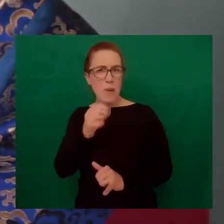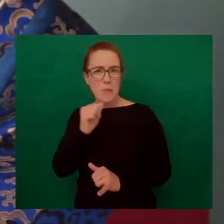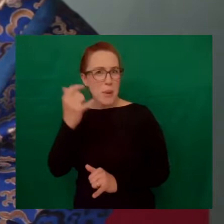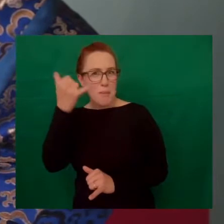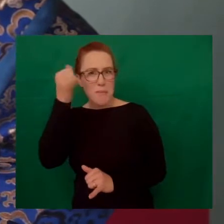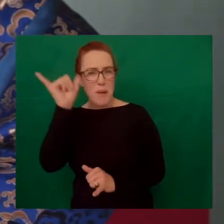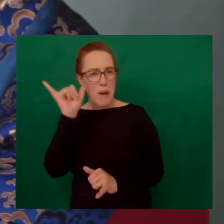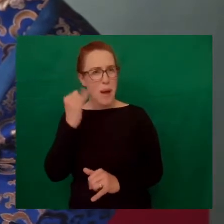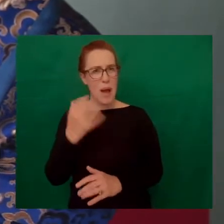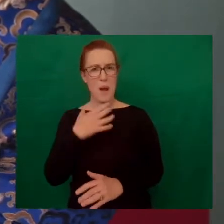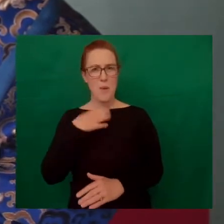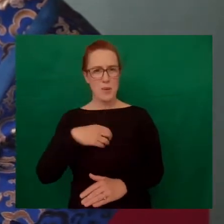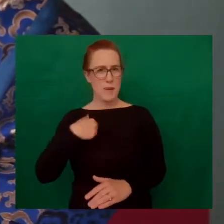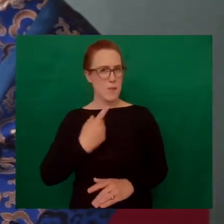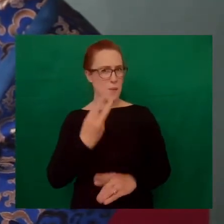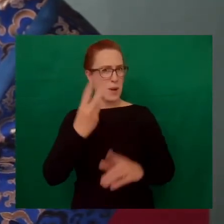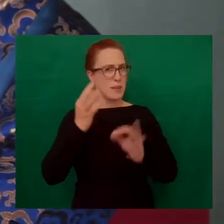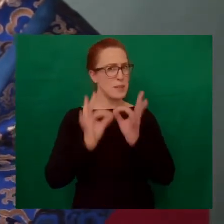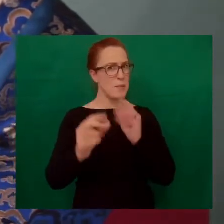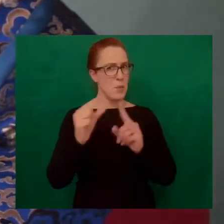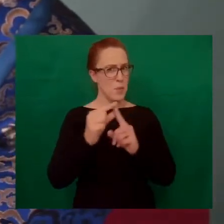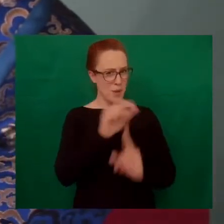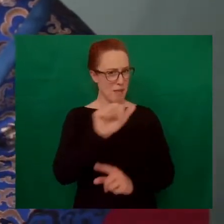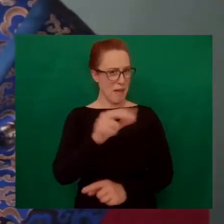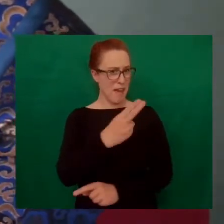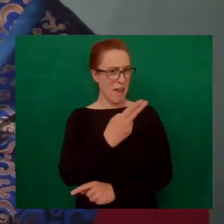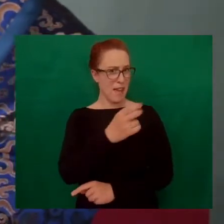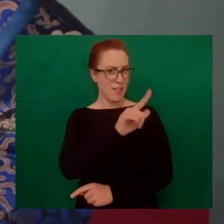only there was a word for hazel for hair.